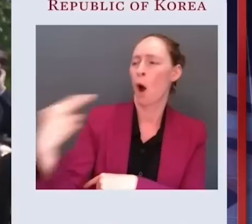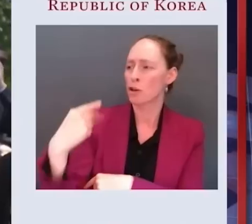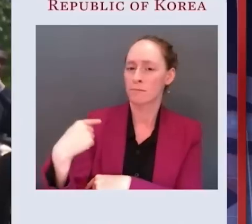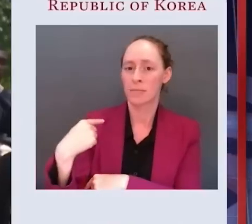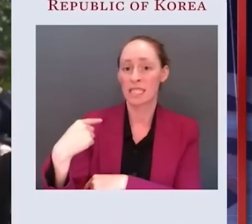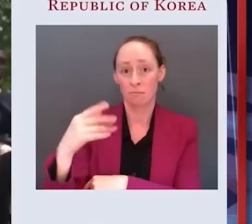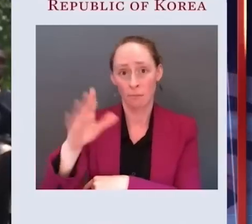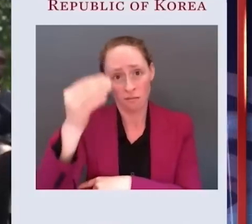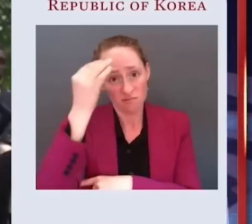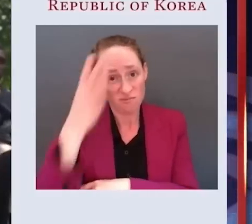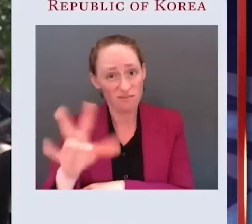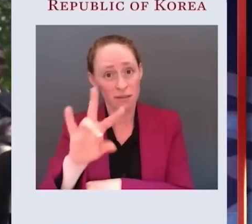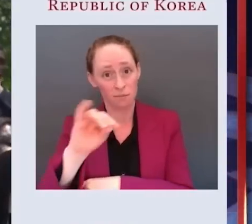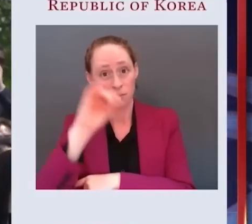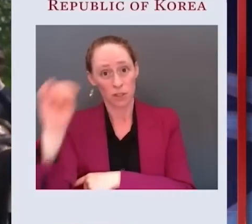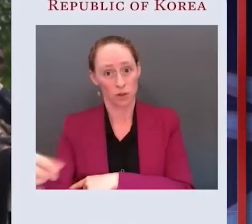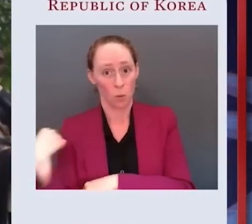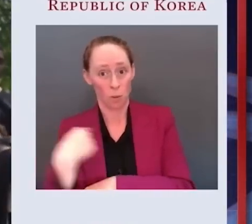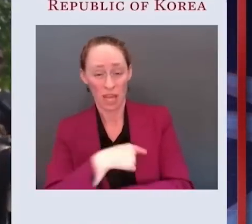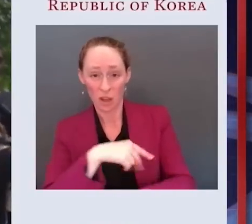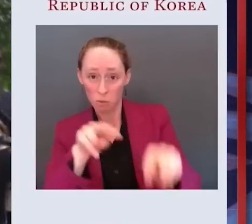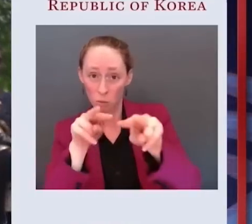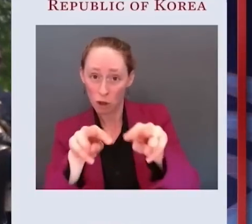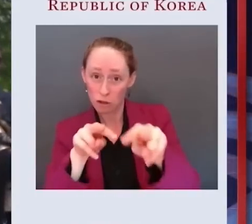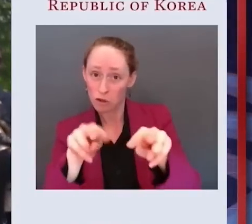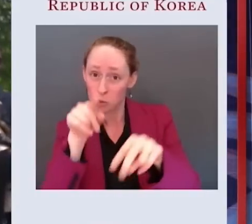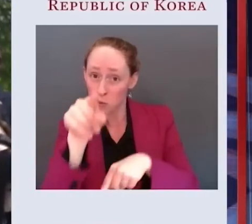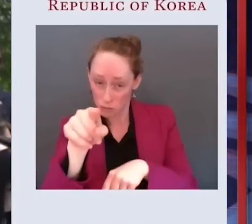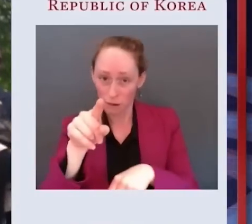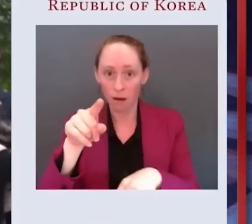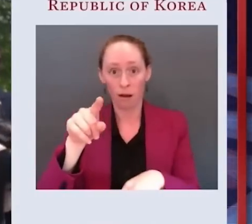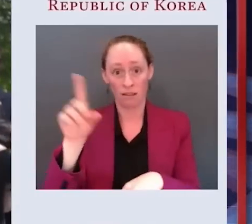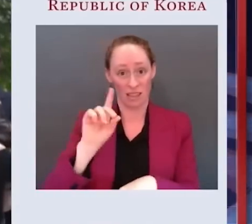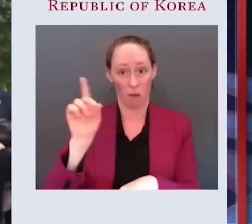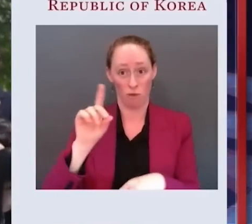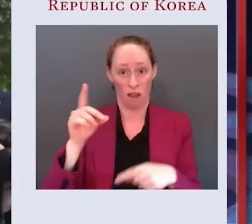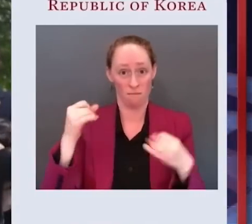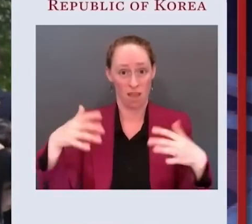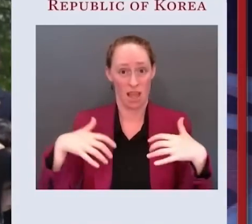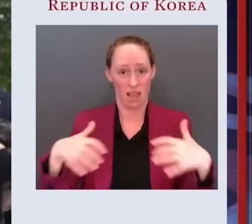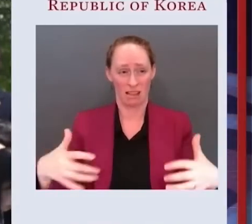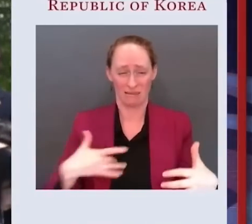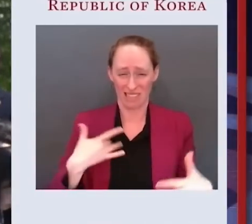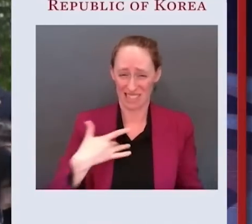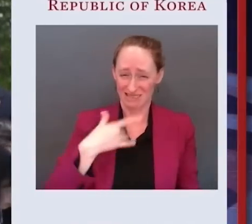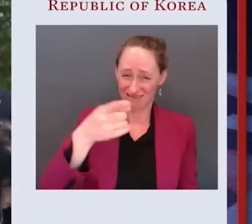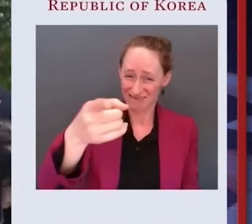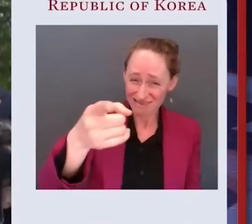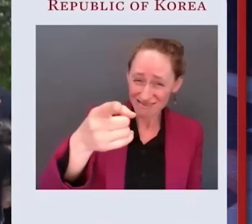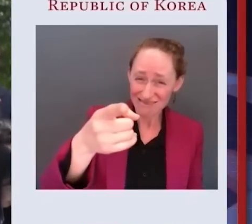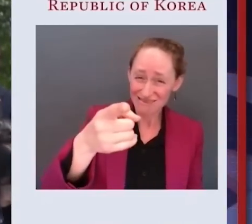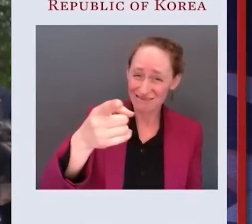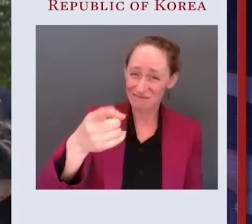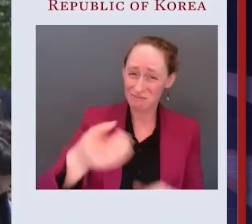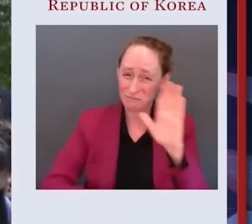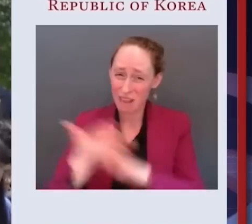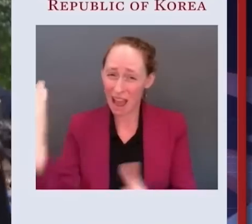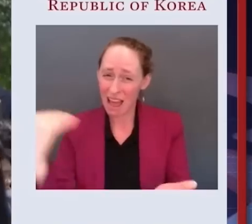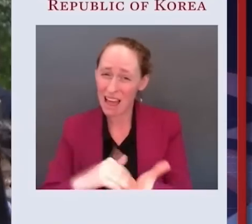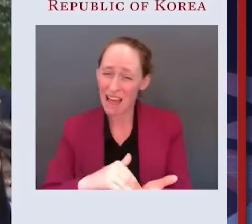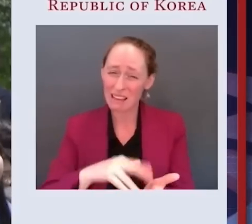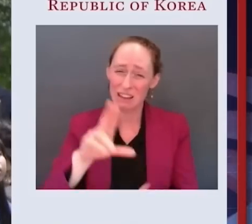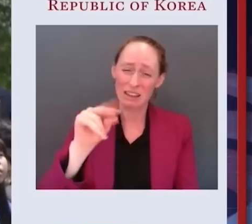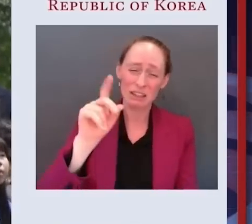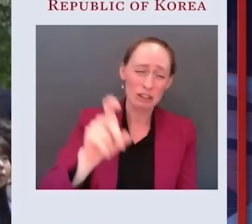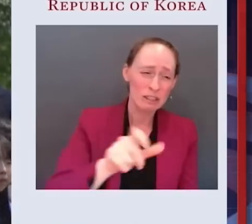you shouldn't run again. What do you say to them? What do you say to those Americans who are watching and aren't convinced? You've said you can